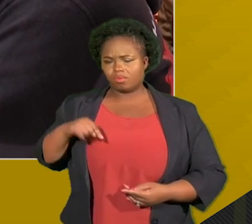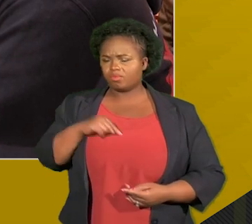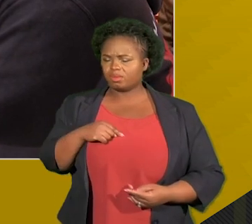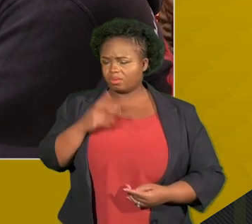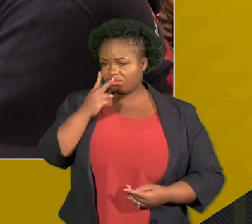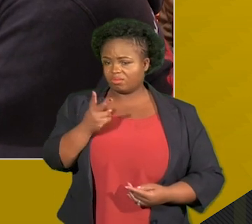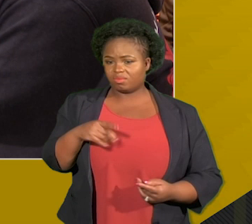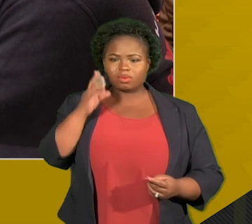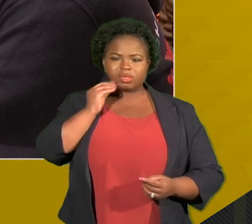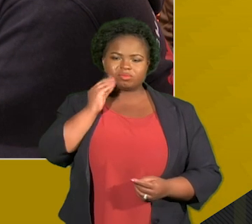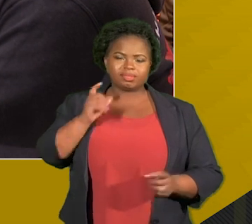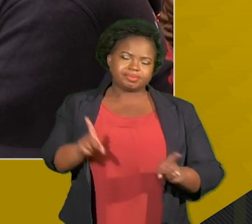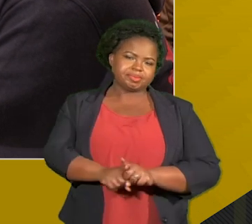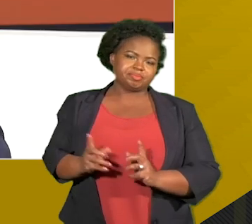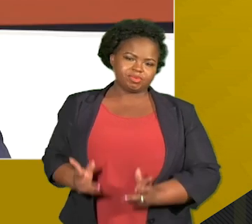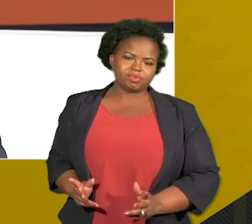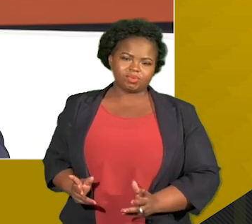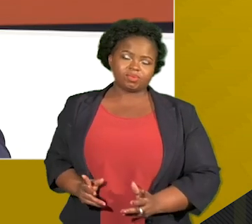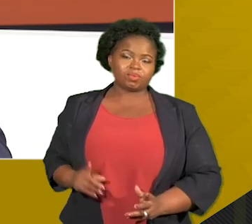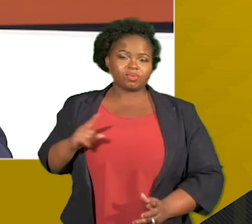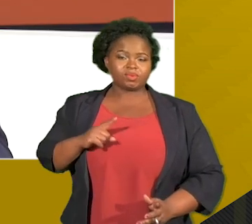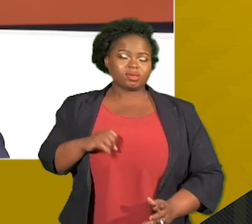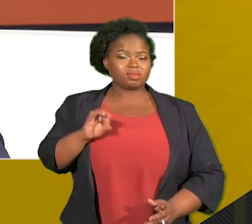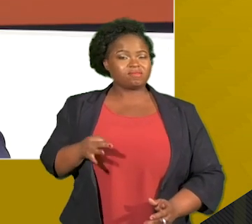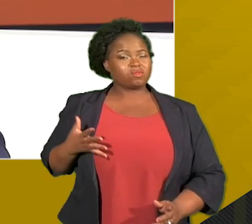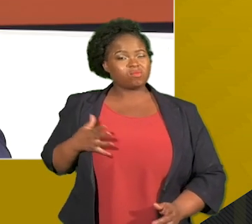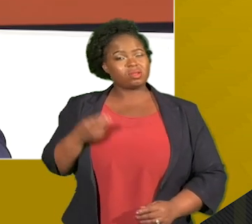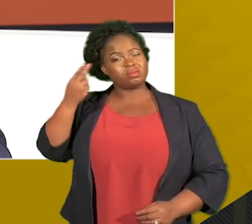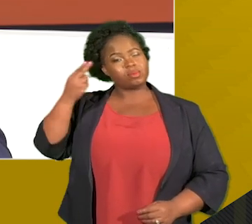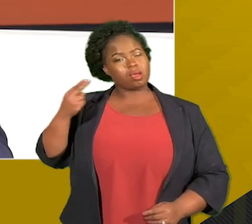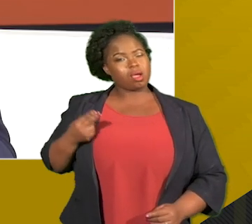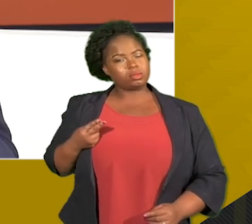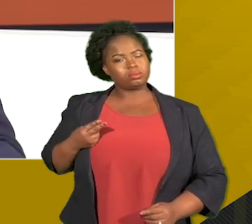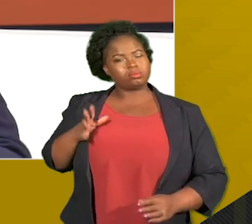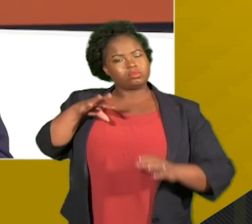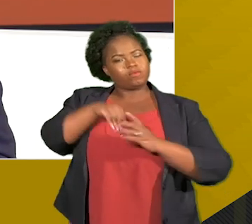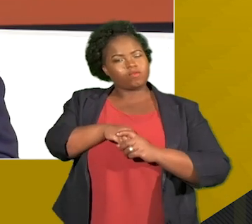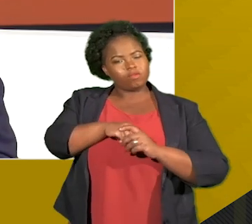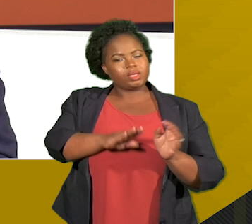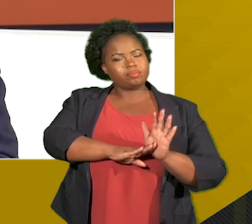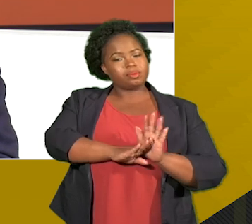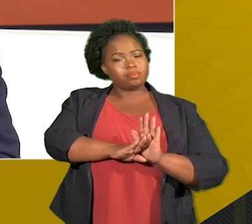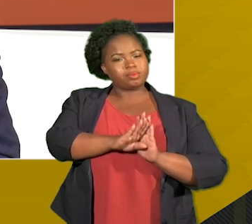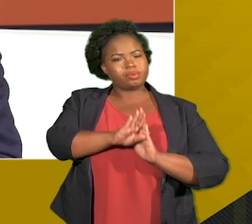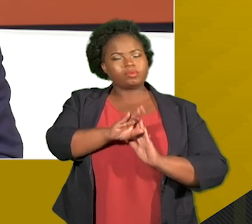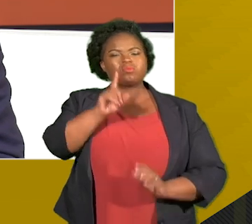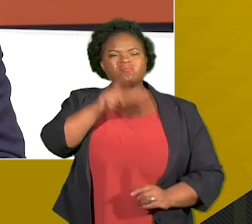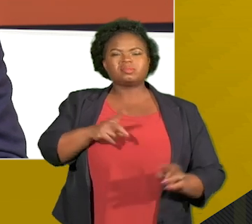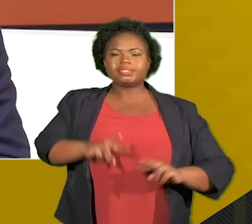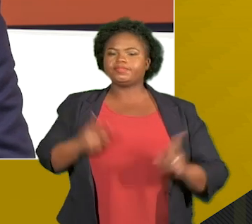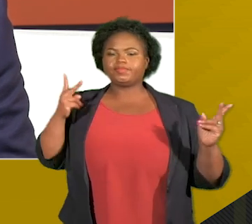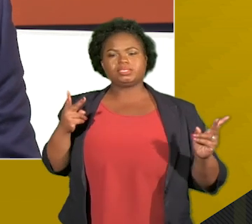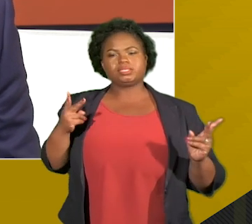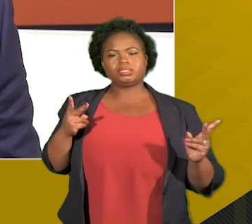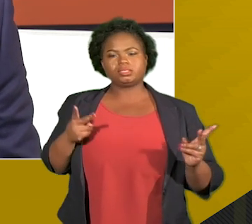across. If you want to break into the art world in some real way, you have to stand out. You have to be